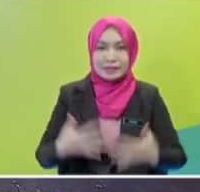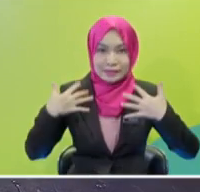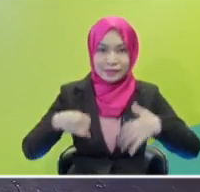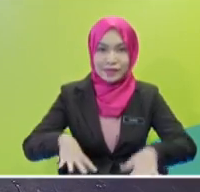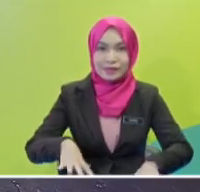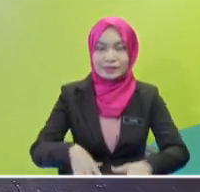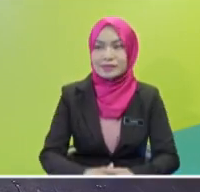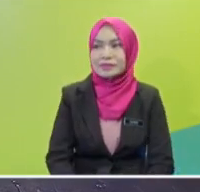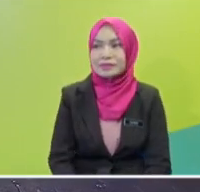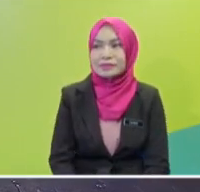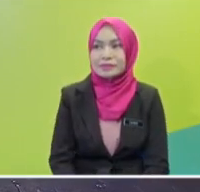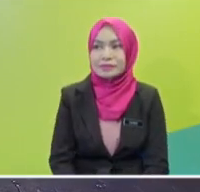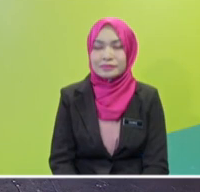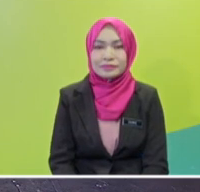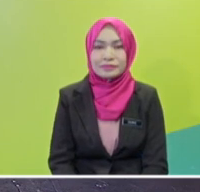So,